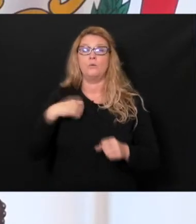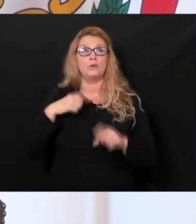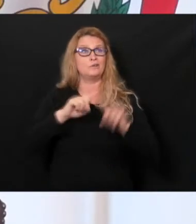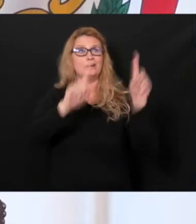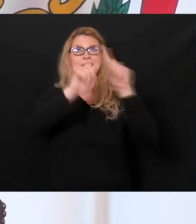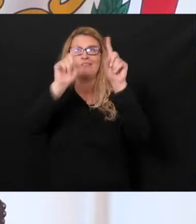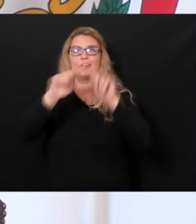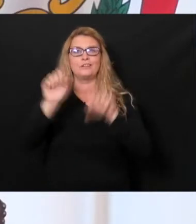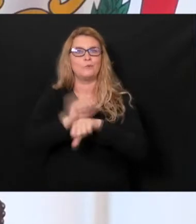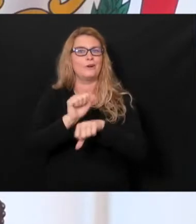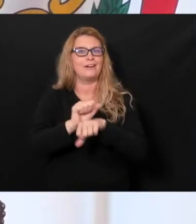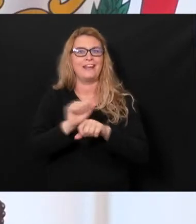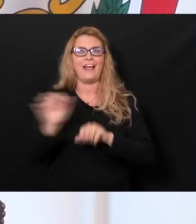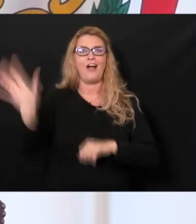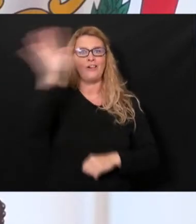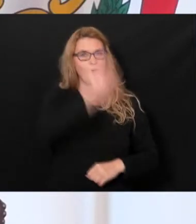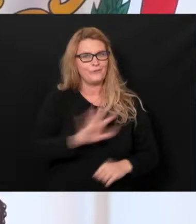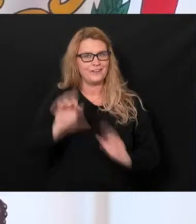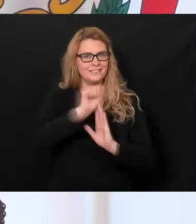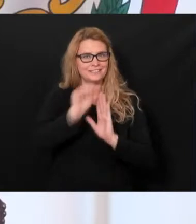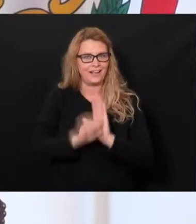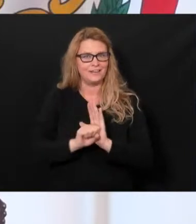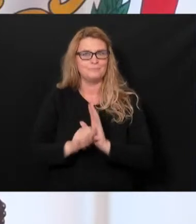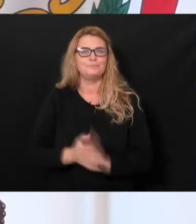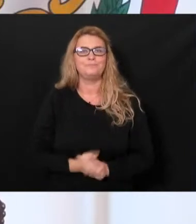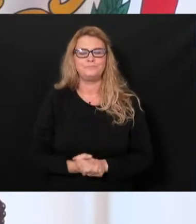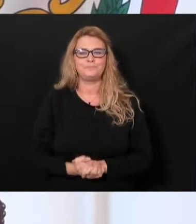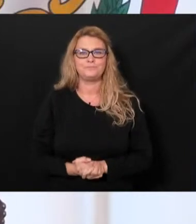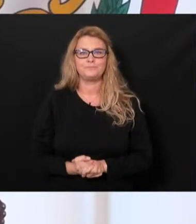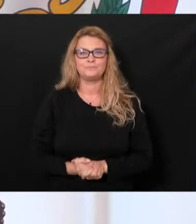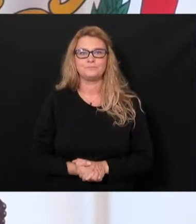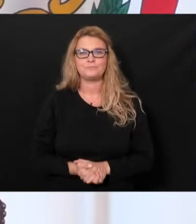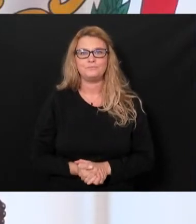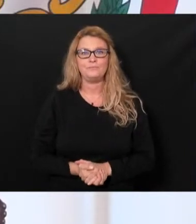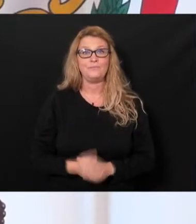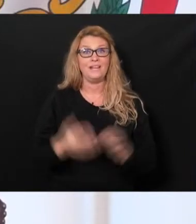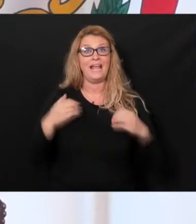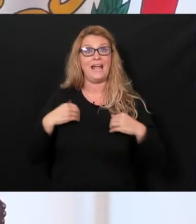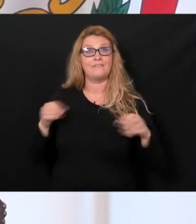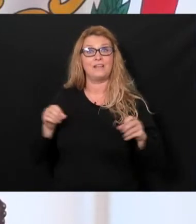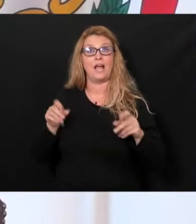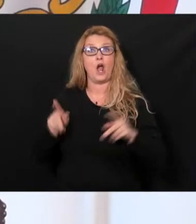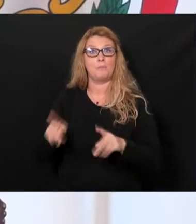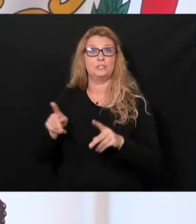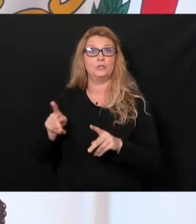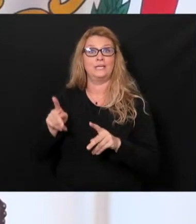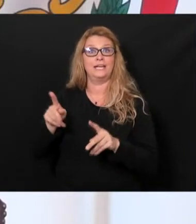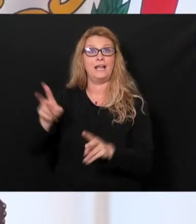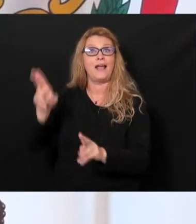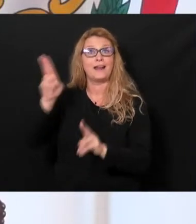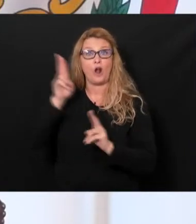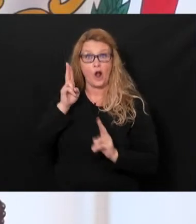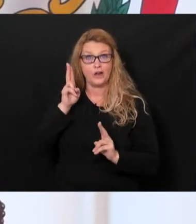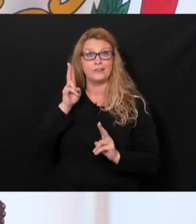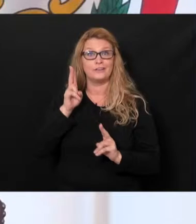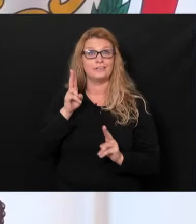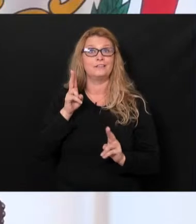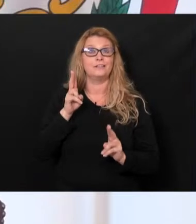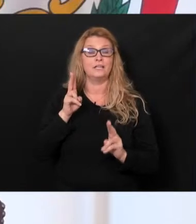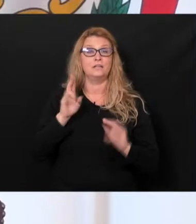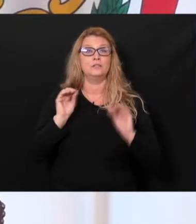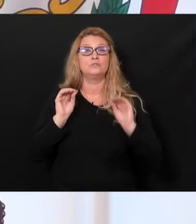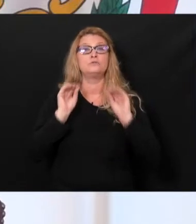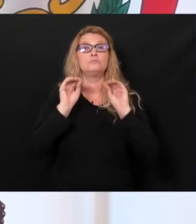well. Also, I had the opportunity and the honor beyond belief to lay a wreath